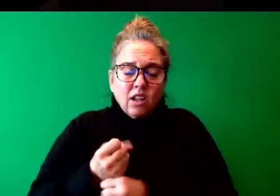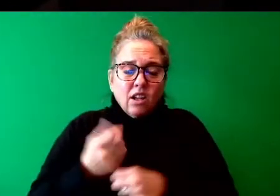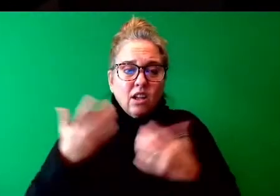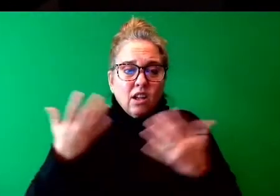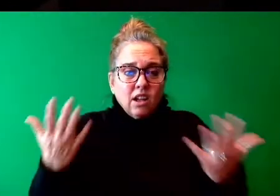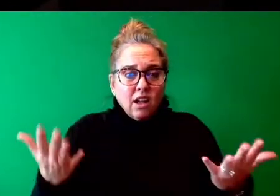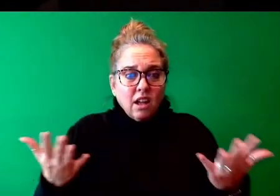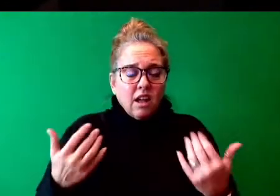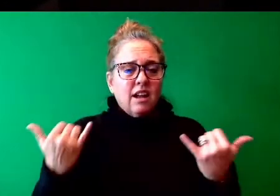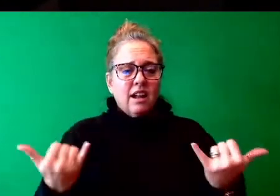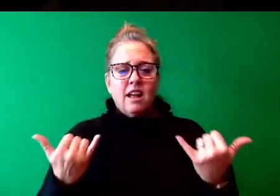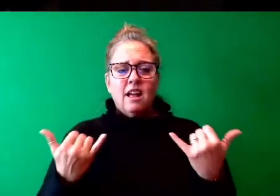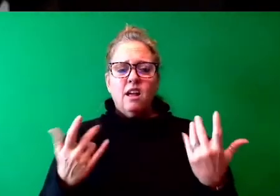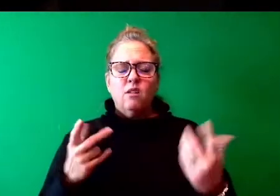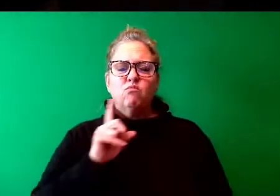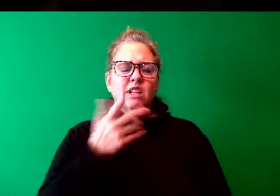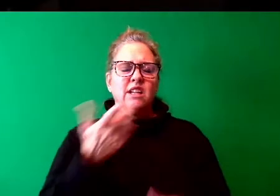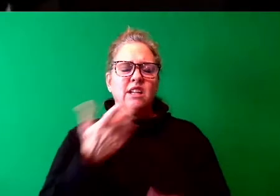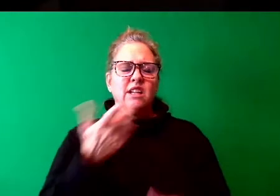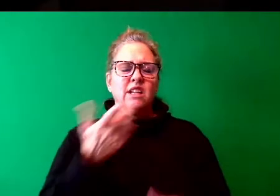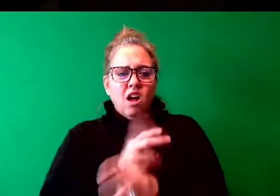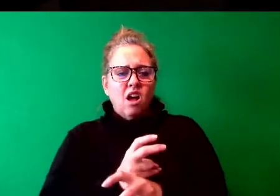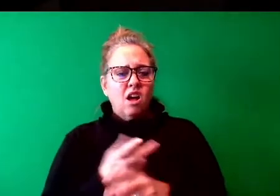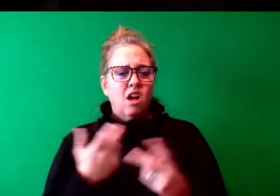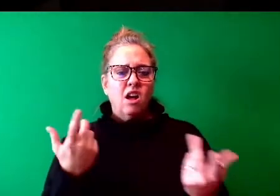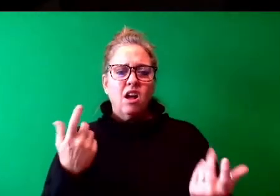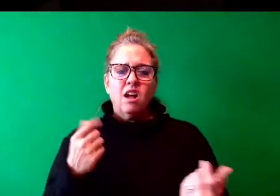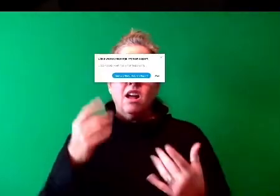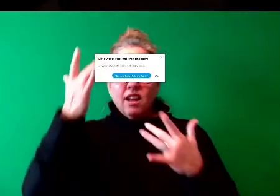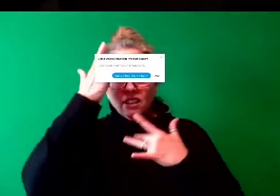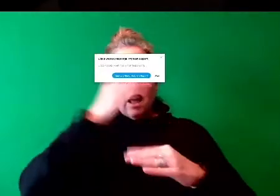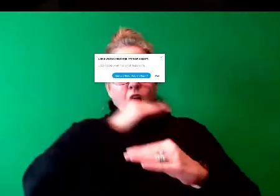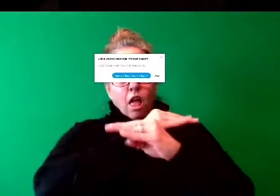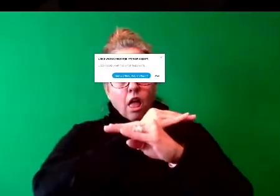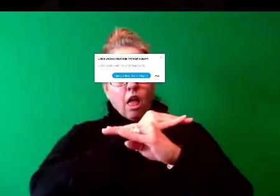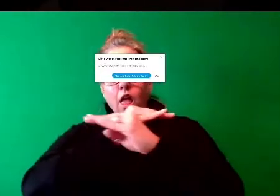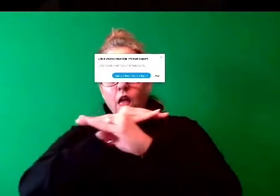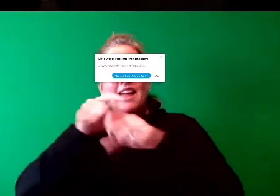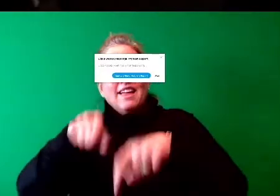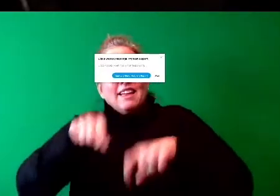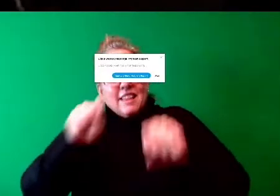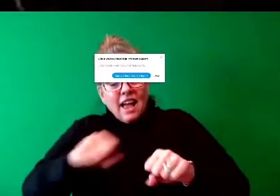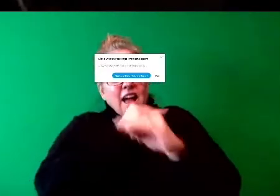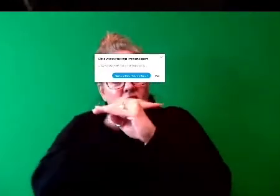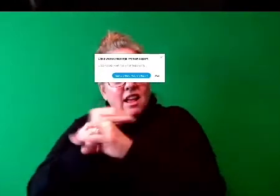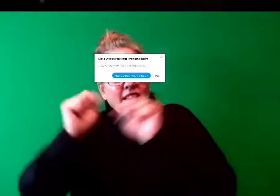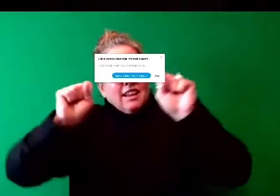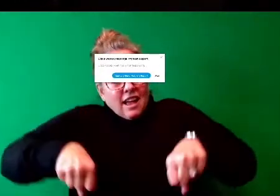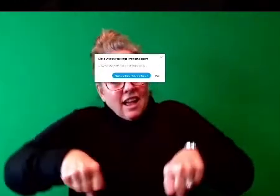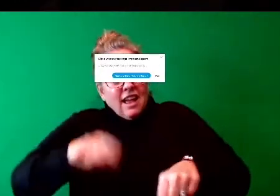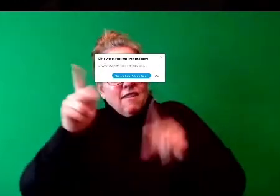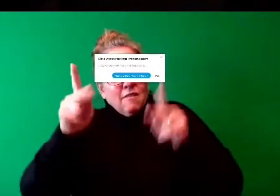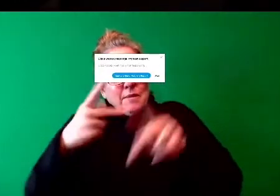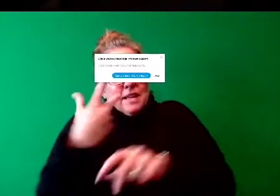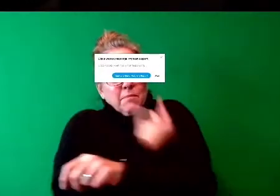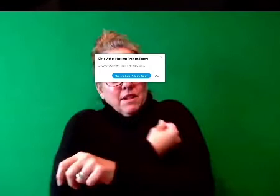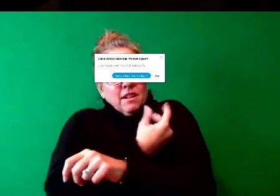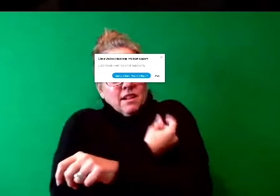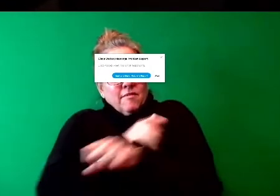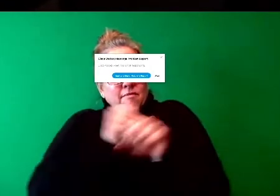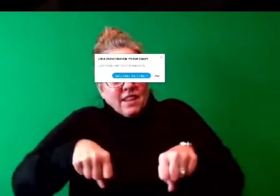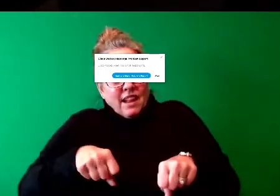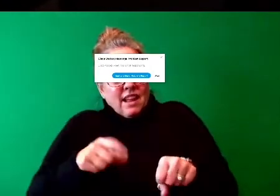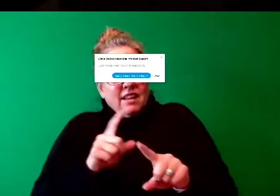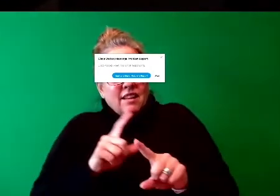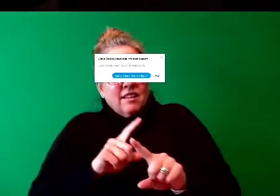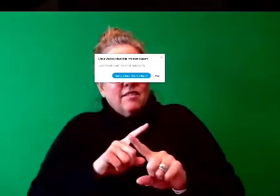that is by and large preventable if we were to take vaccines. There's also threats that are occurring, personal and libel,